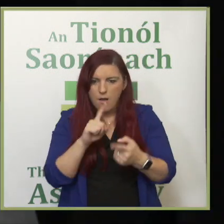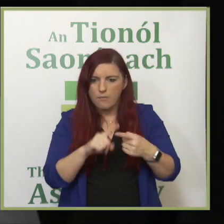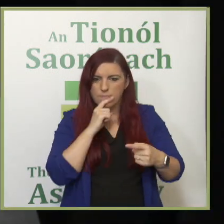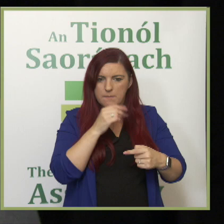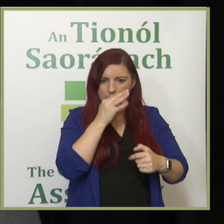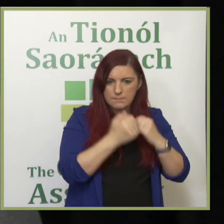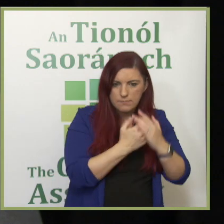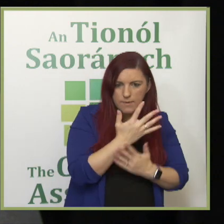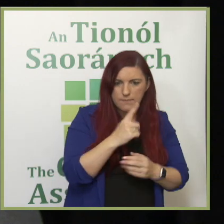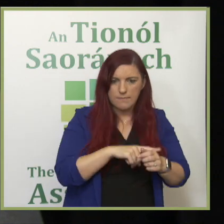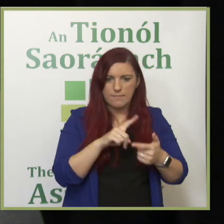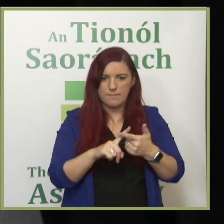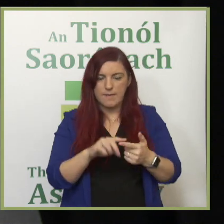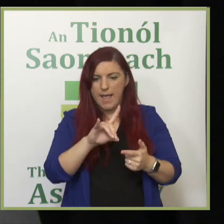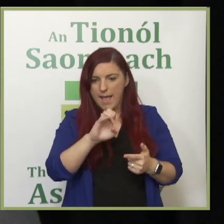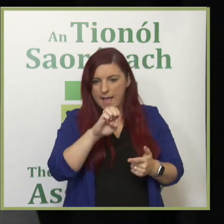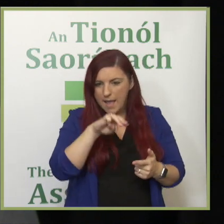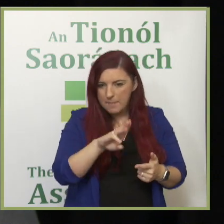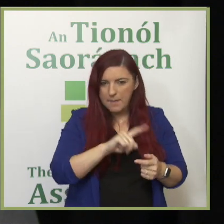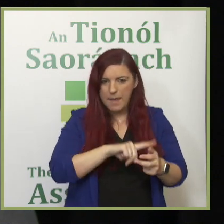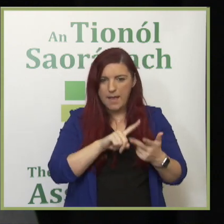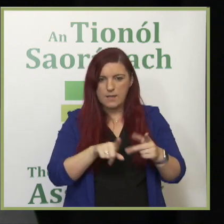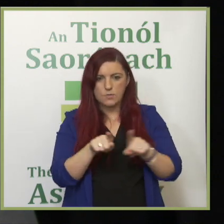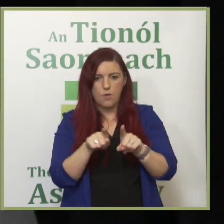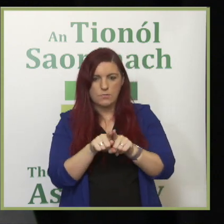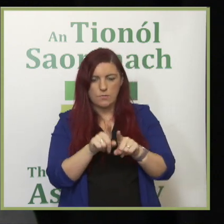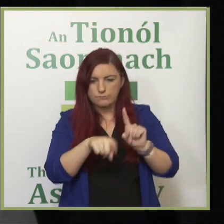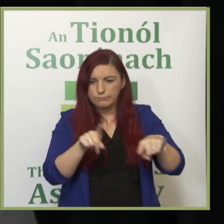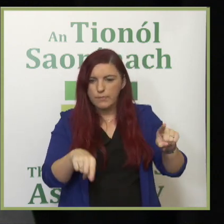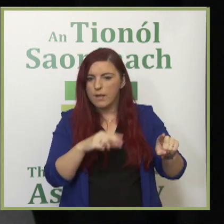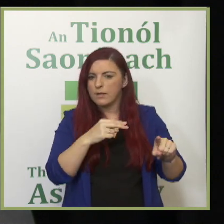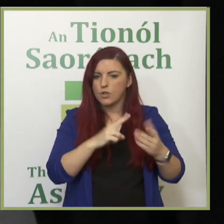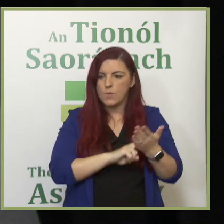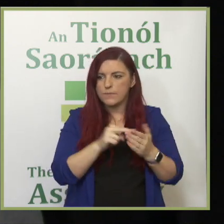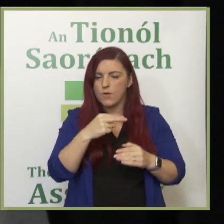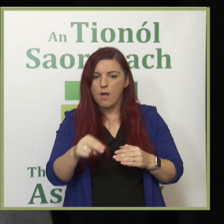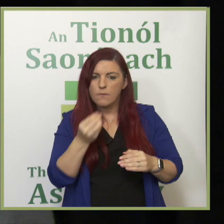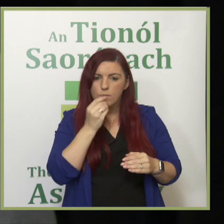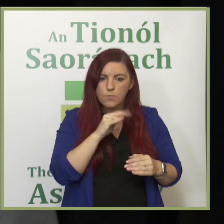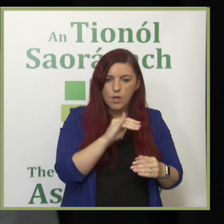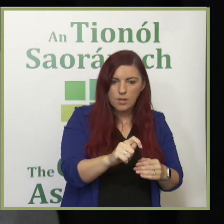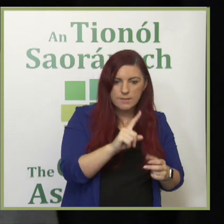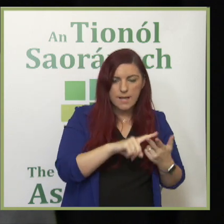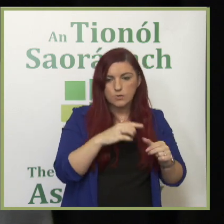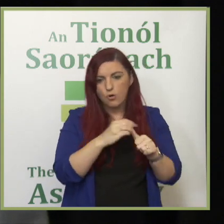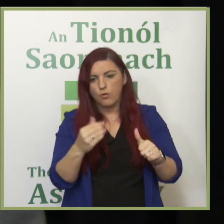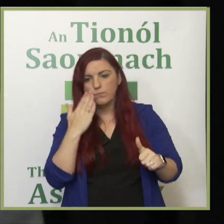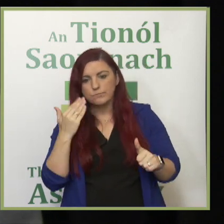trademarks, hectares of hemp grown, and applications for novel food products, shops selling low THC products in